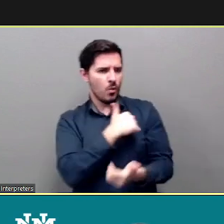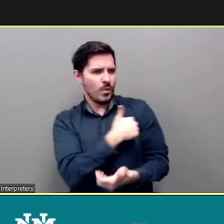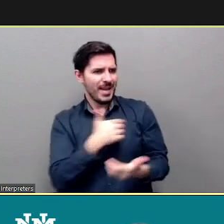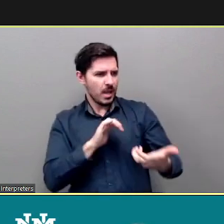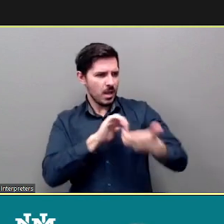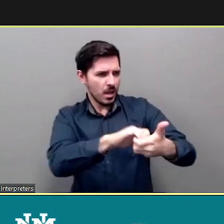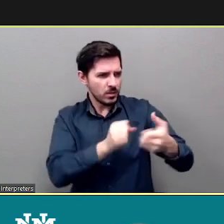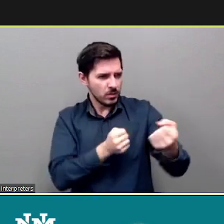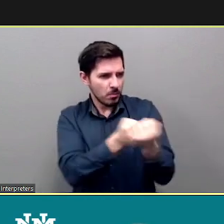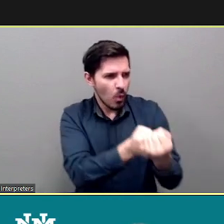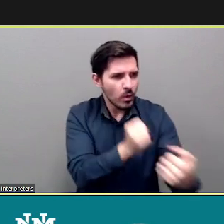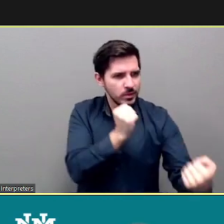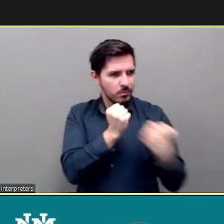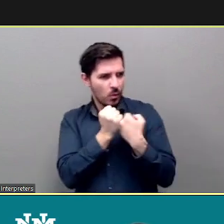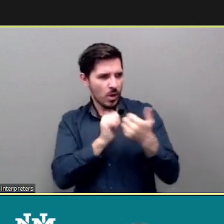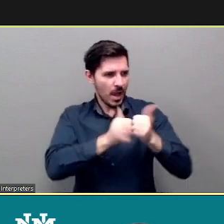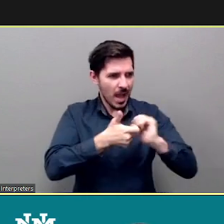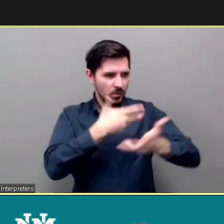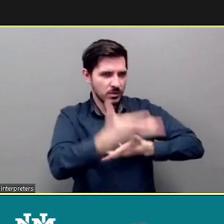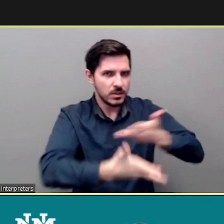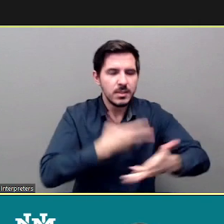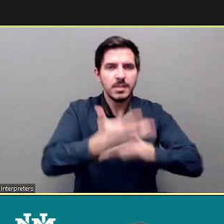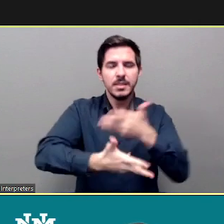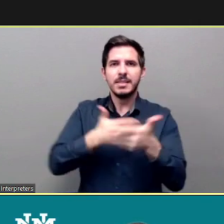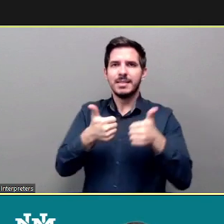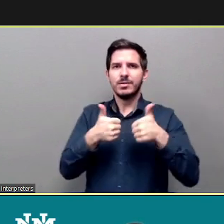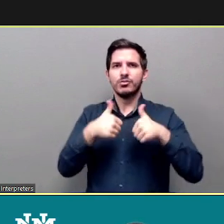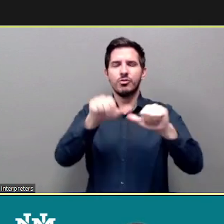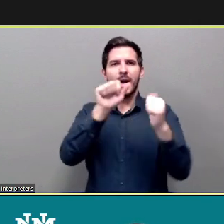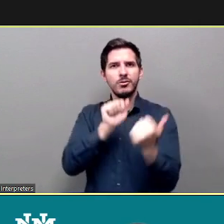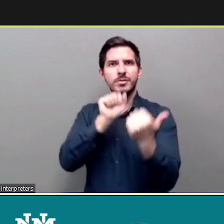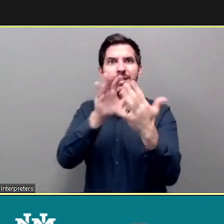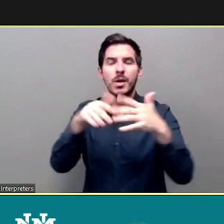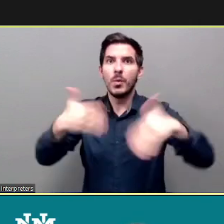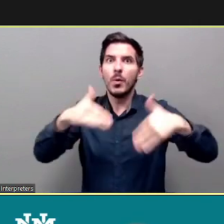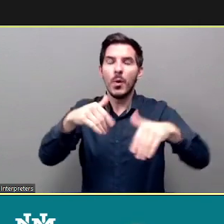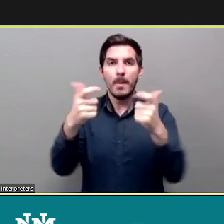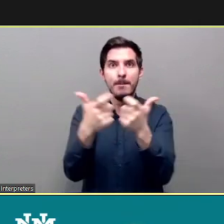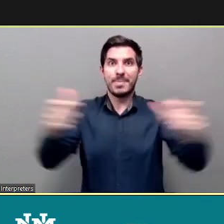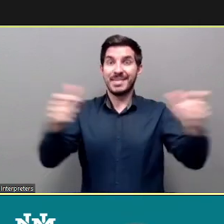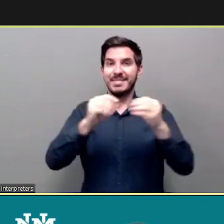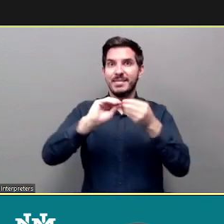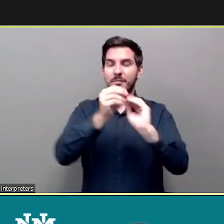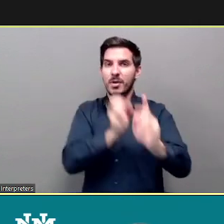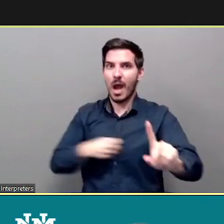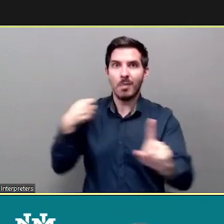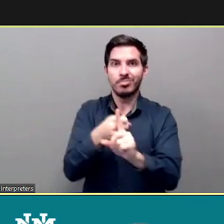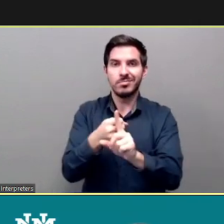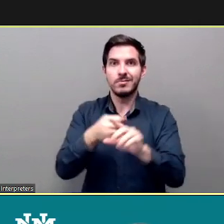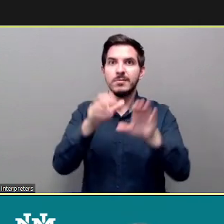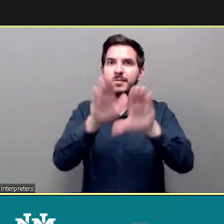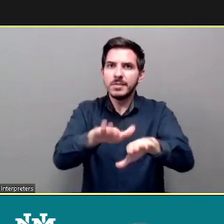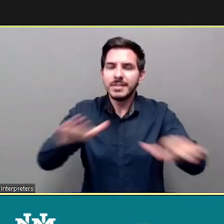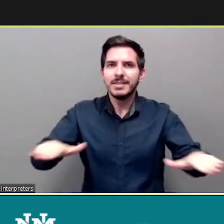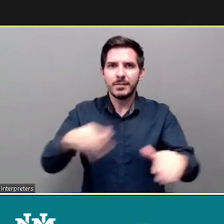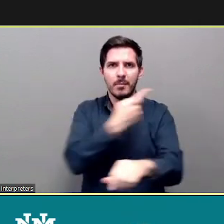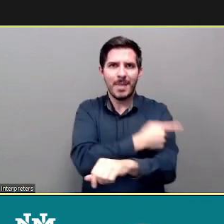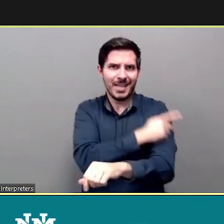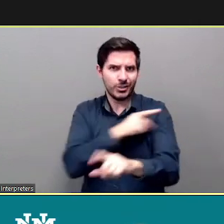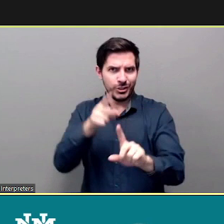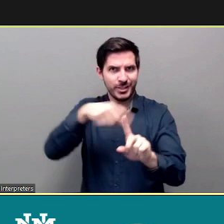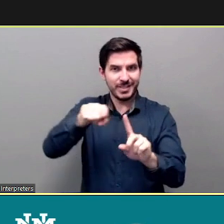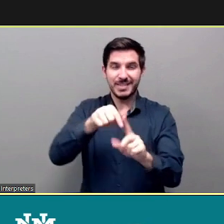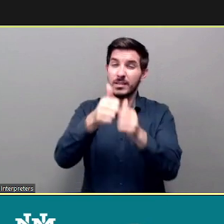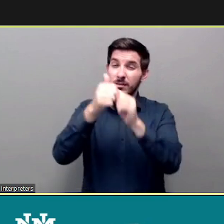as a team to help the very large surge of pediatric patients that every community in